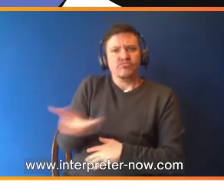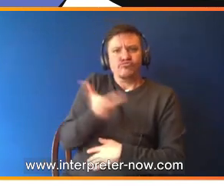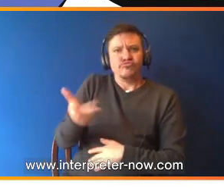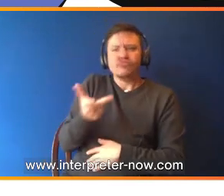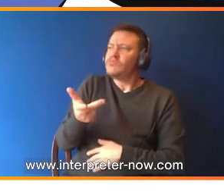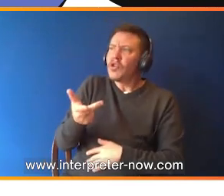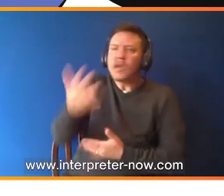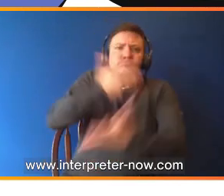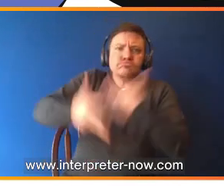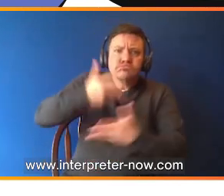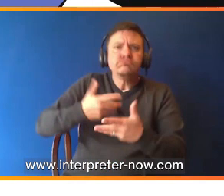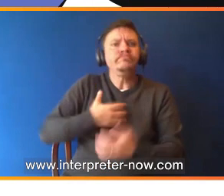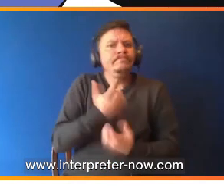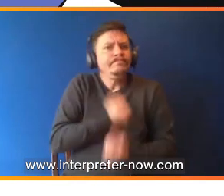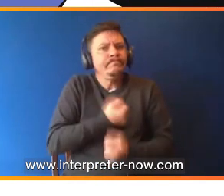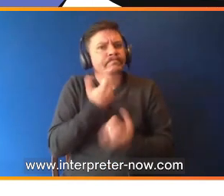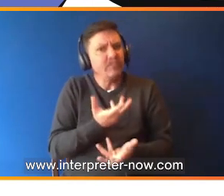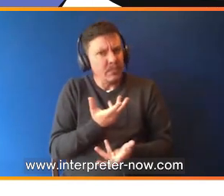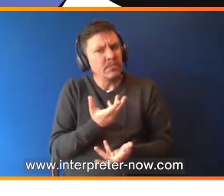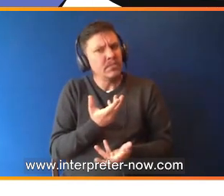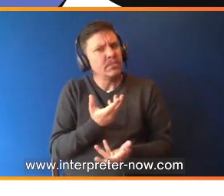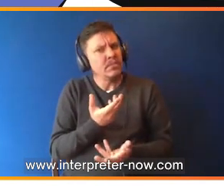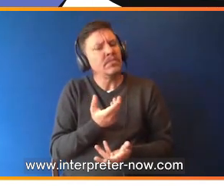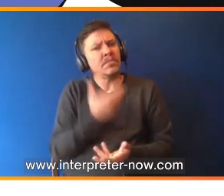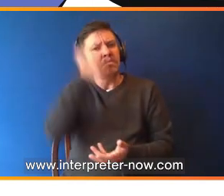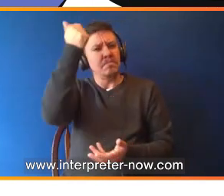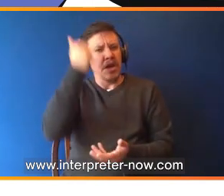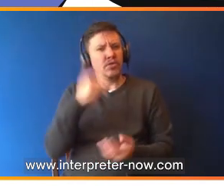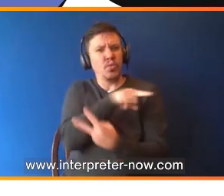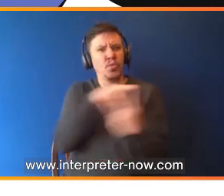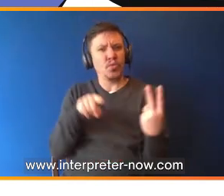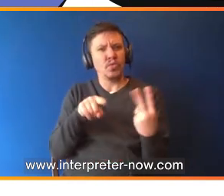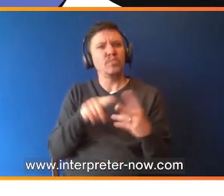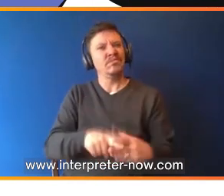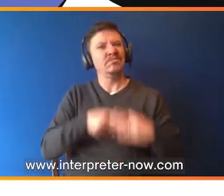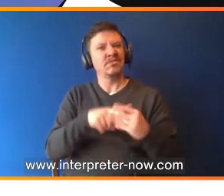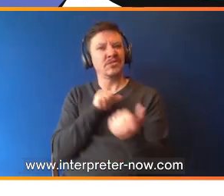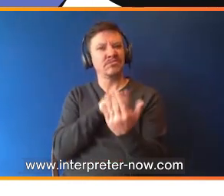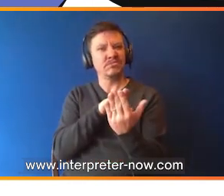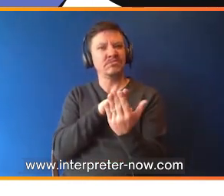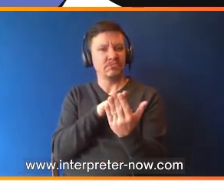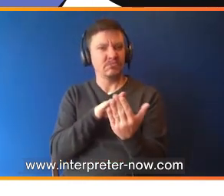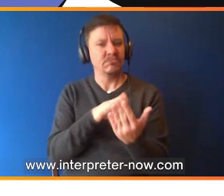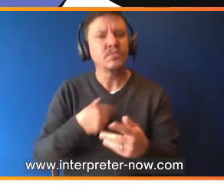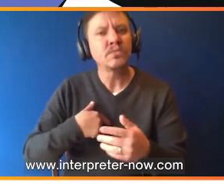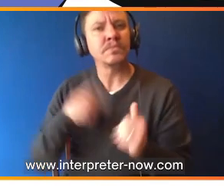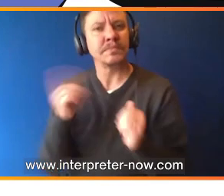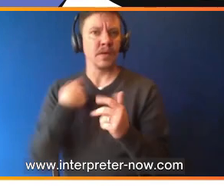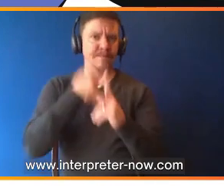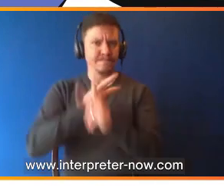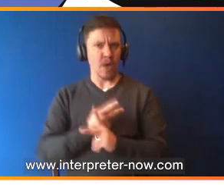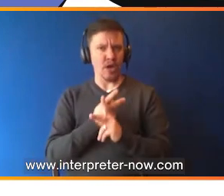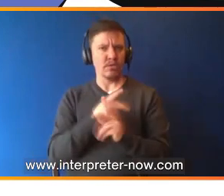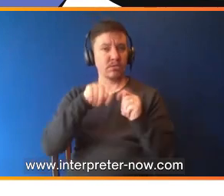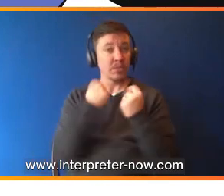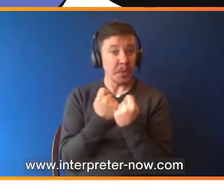and biases that crop up and that desire to put people into personas and people into these kind of rigid frameworks. So those are